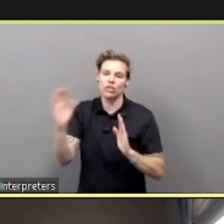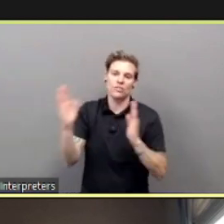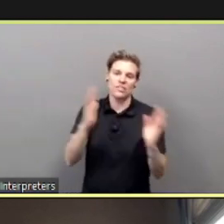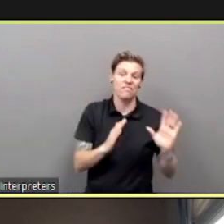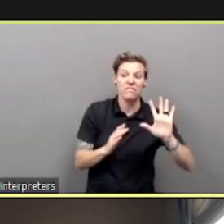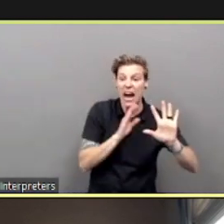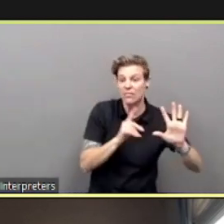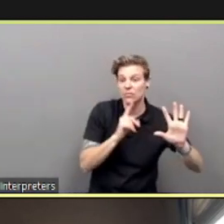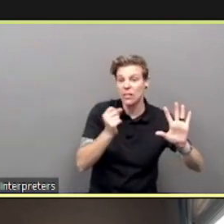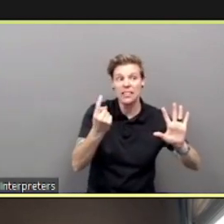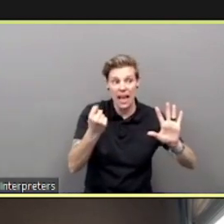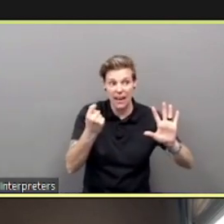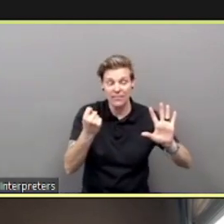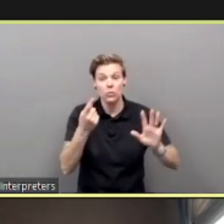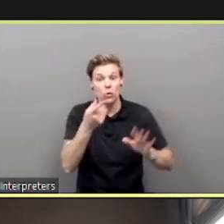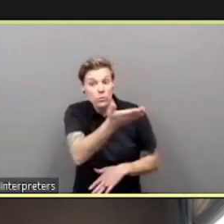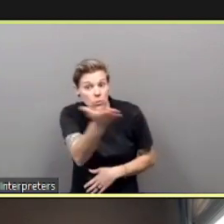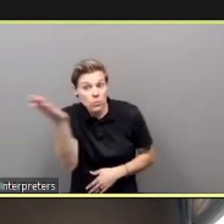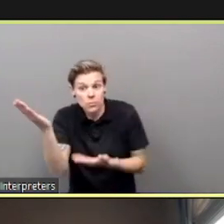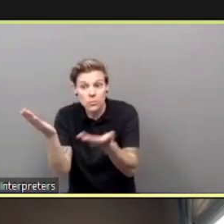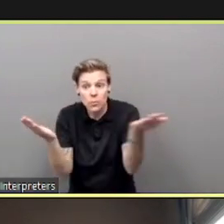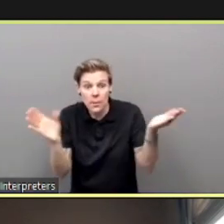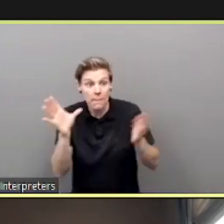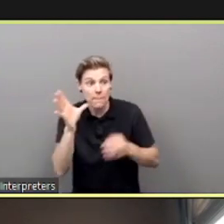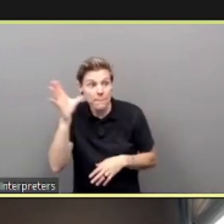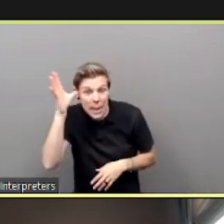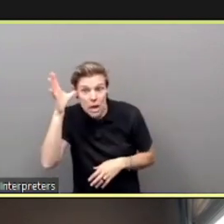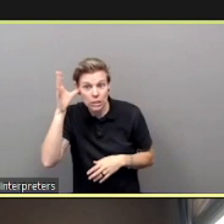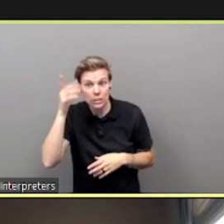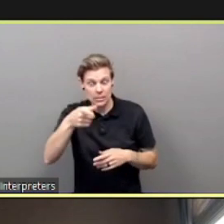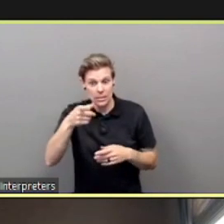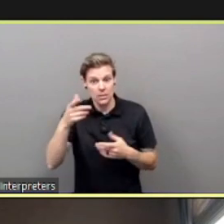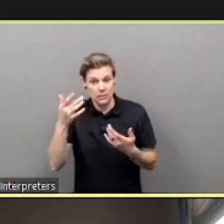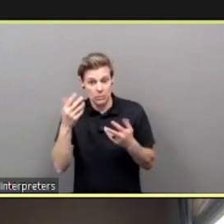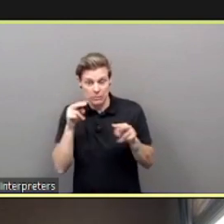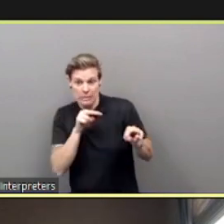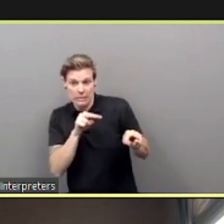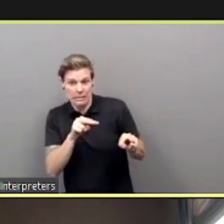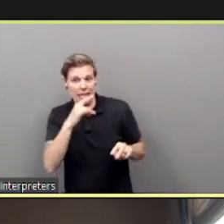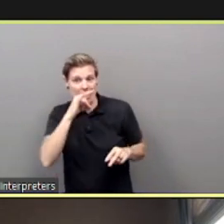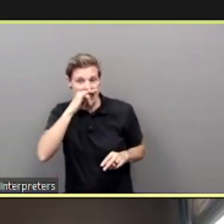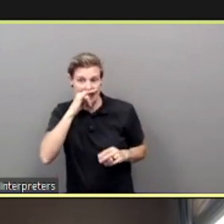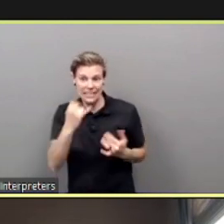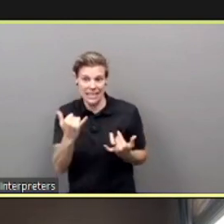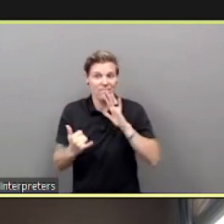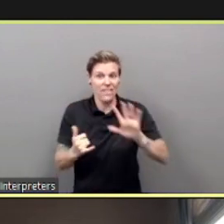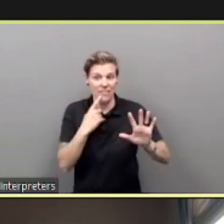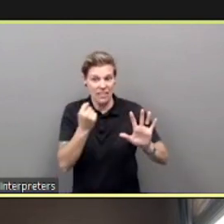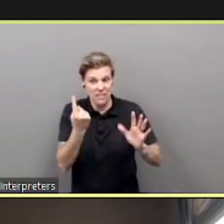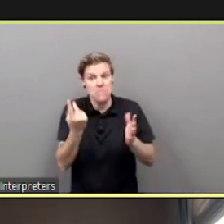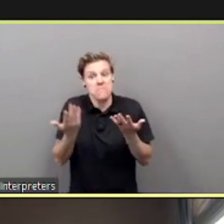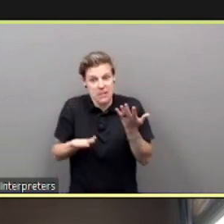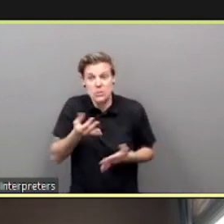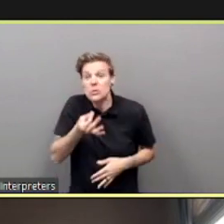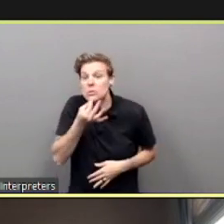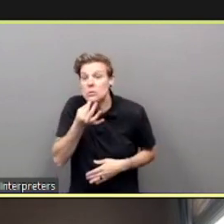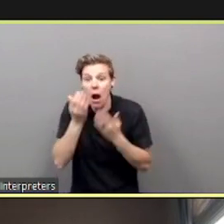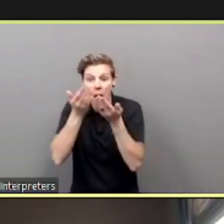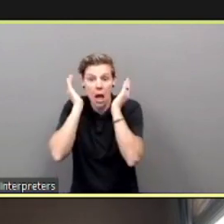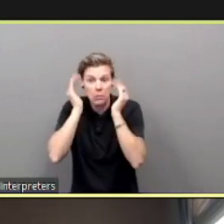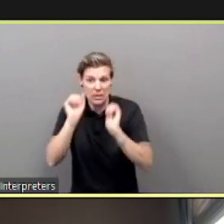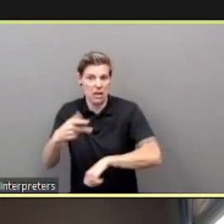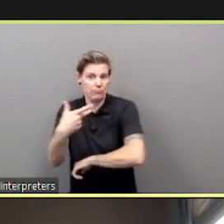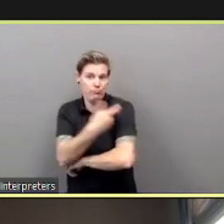group. Next slide. So one of the questions we keep on getting from the public is, what if I